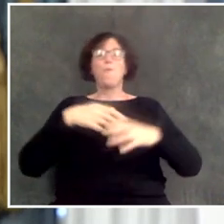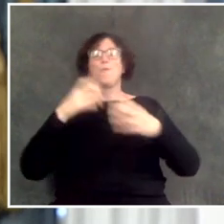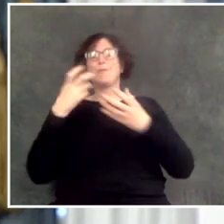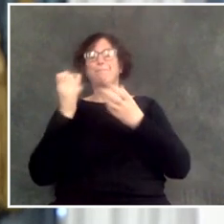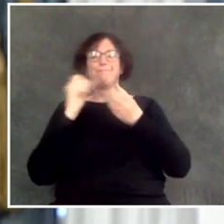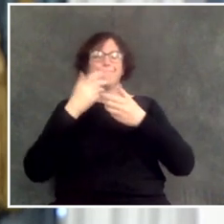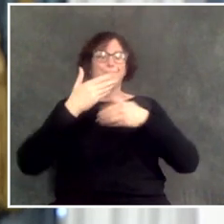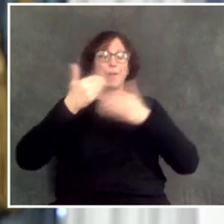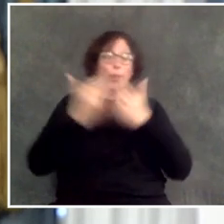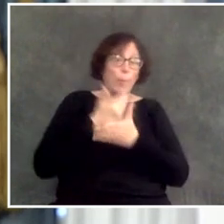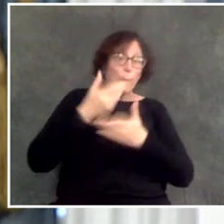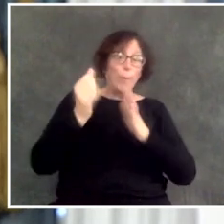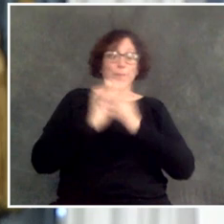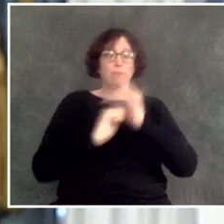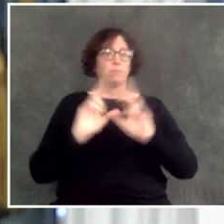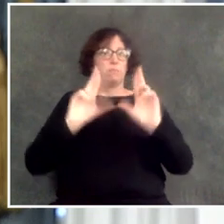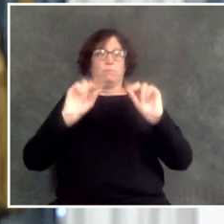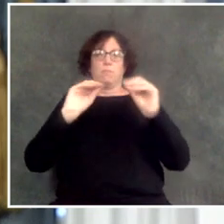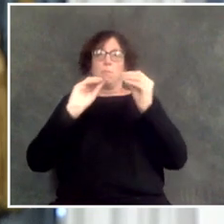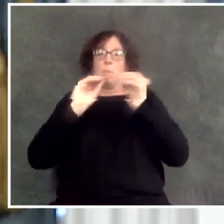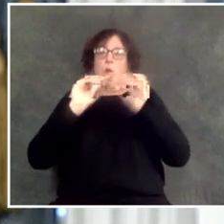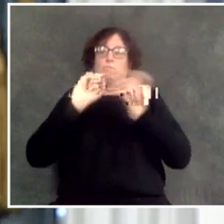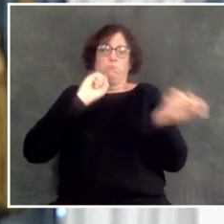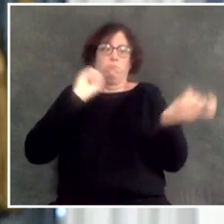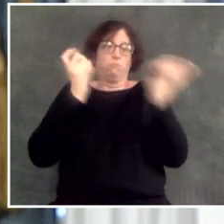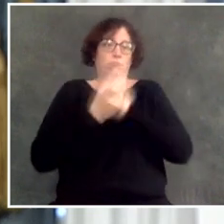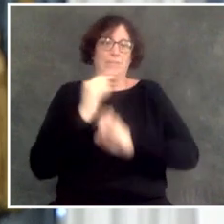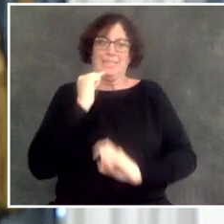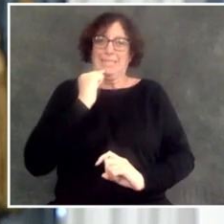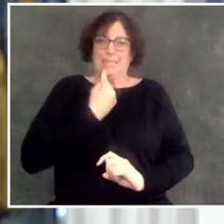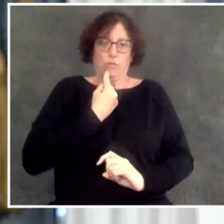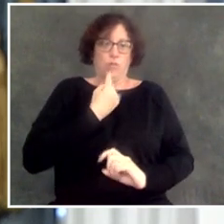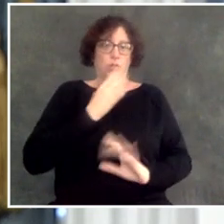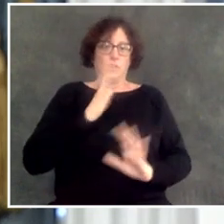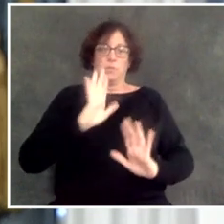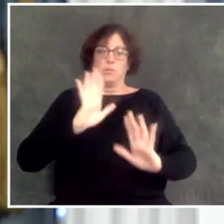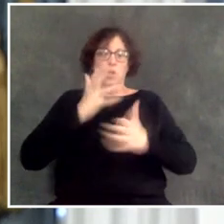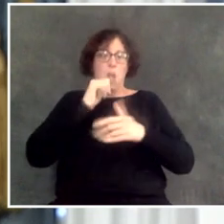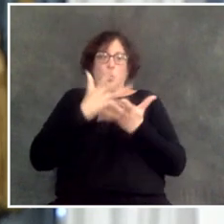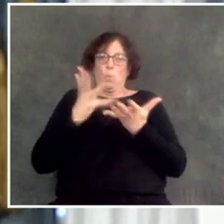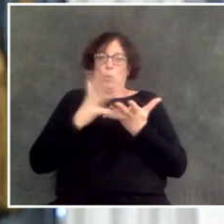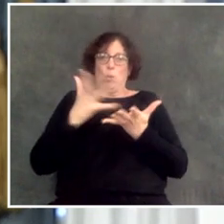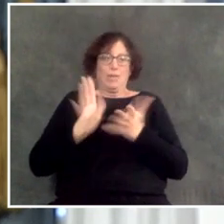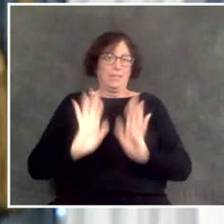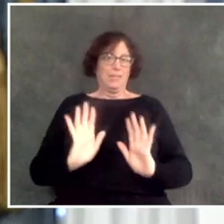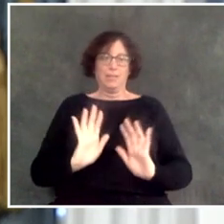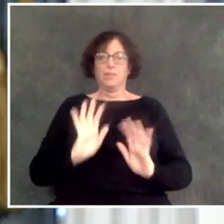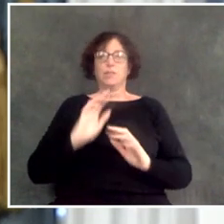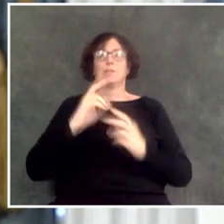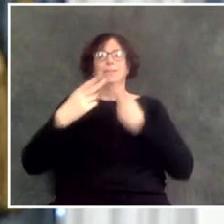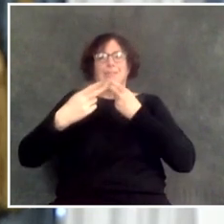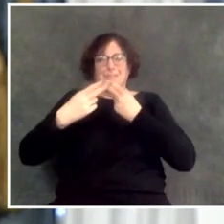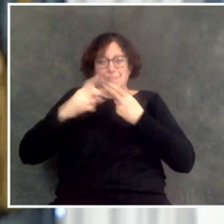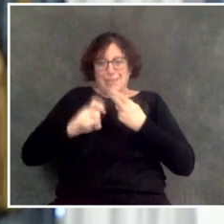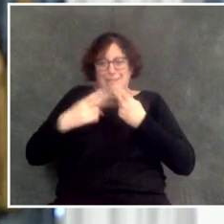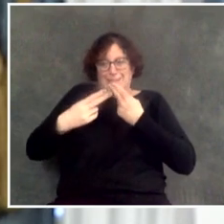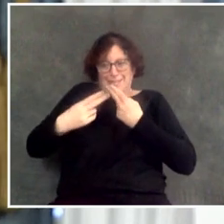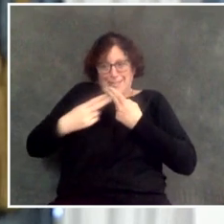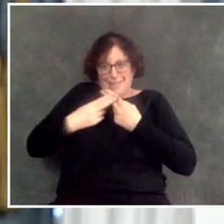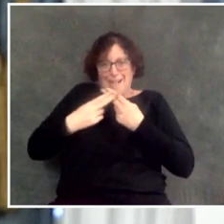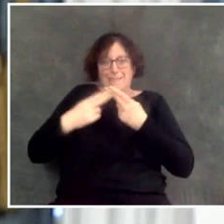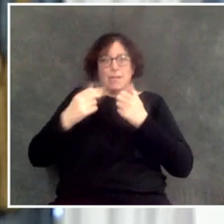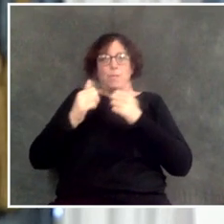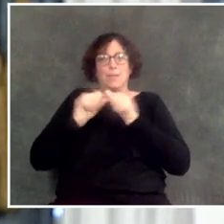put in place is to preserve the life of and extend the life of PPE, always keeping